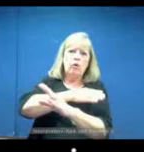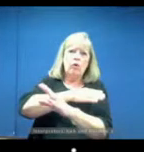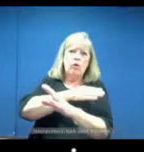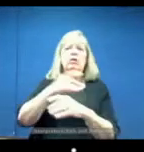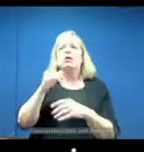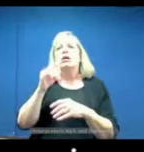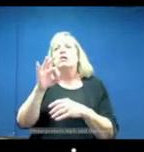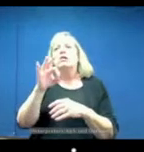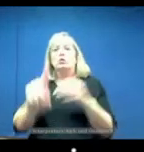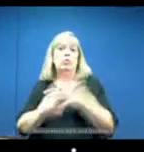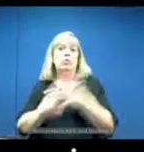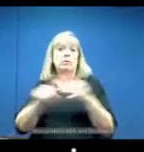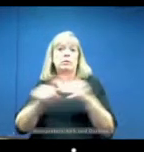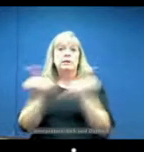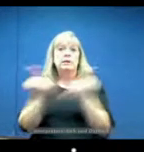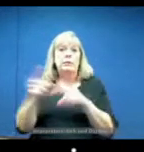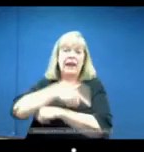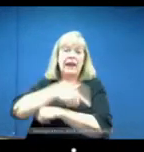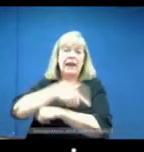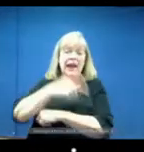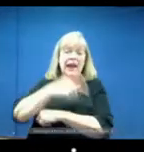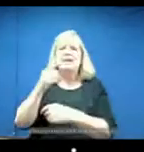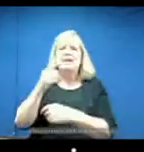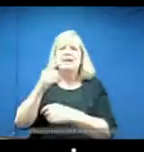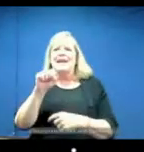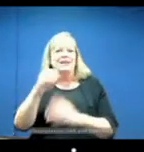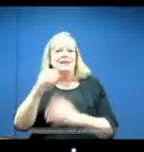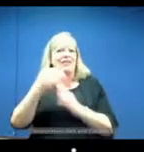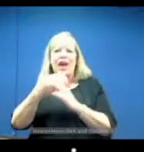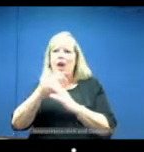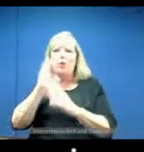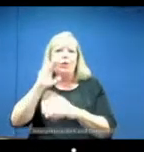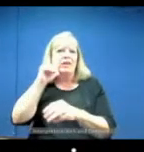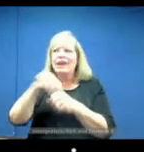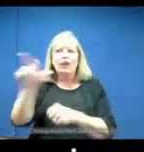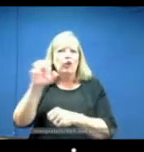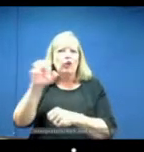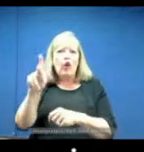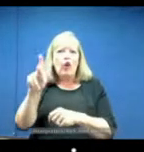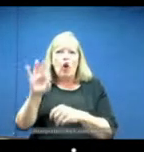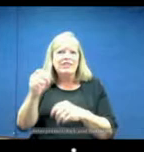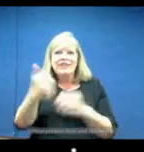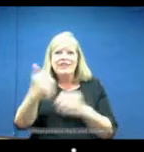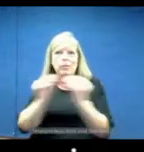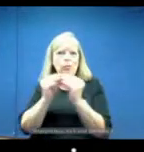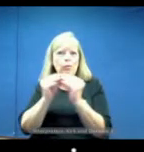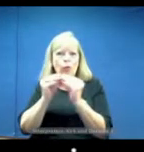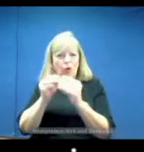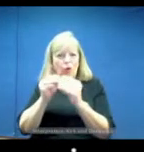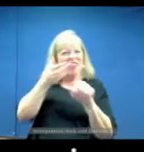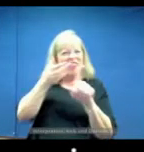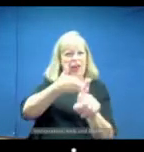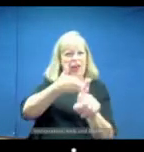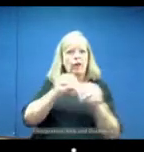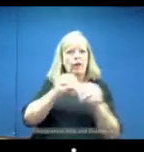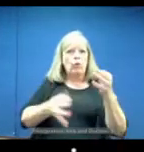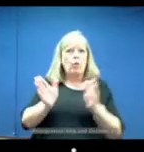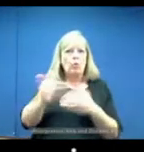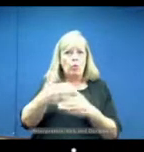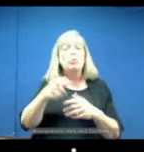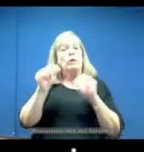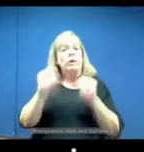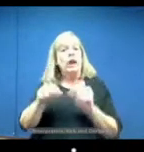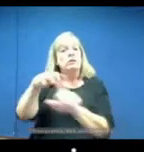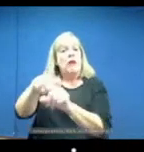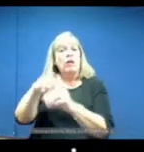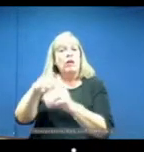day, that case file is not going to be in the clerk's office. It's going to be in the courtroom. And you can still ask the court clerk, the